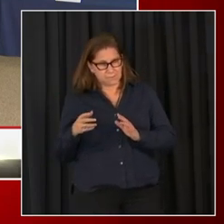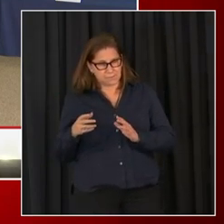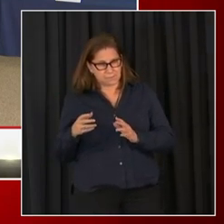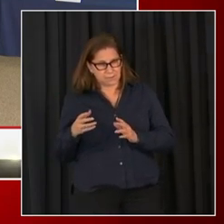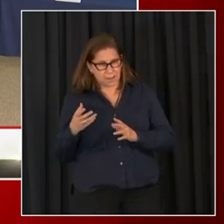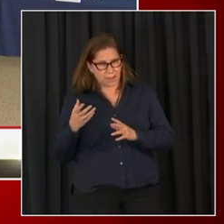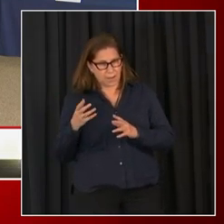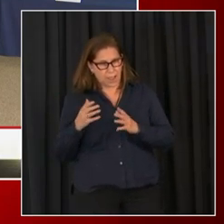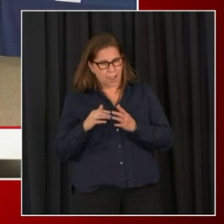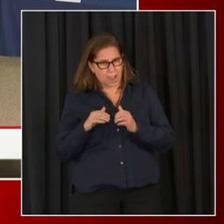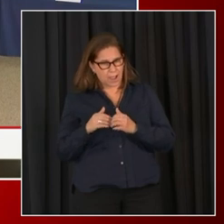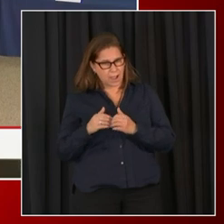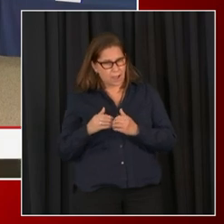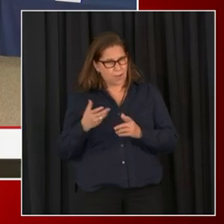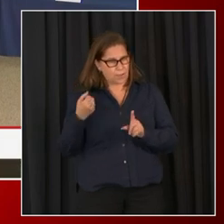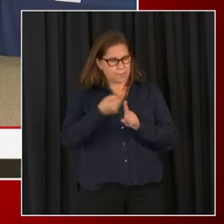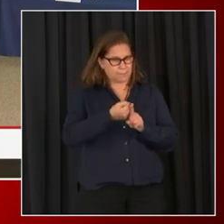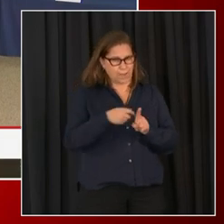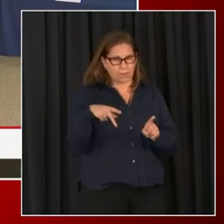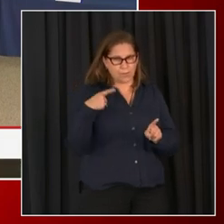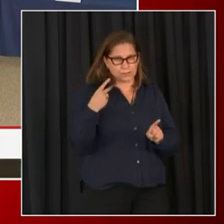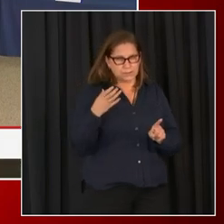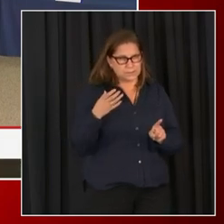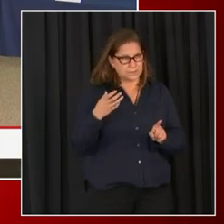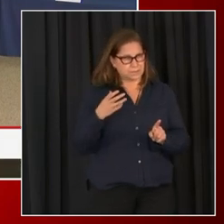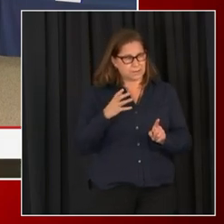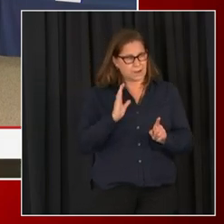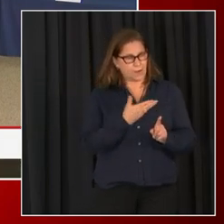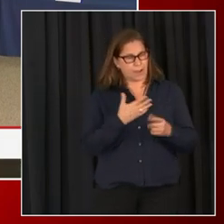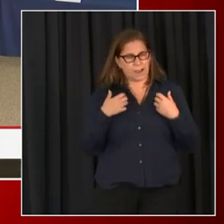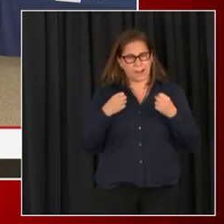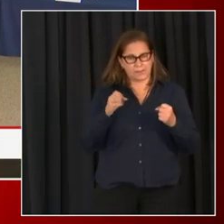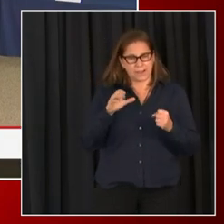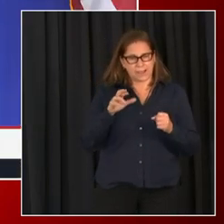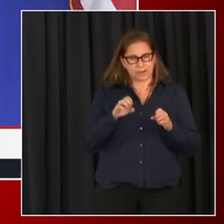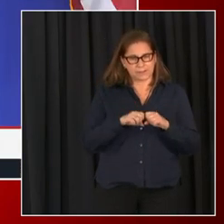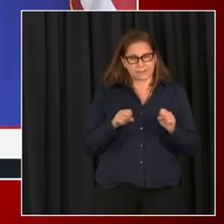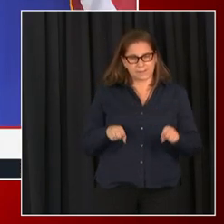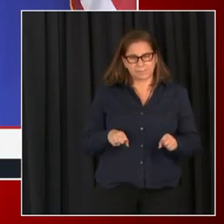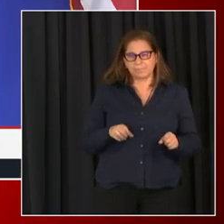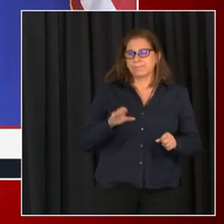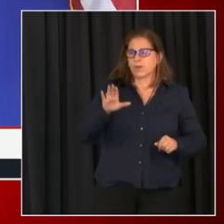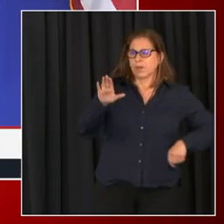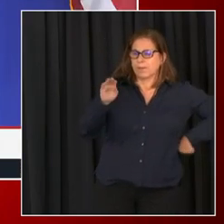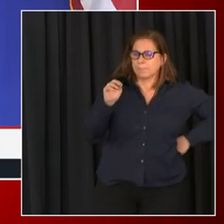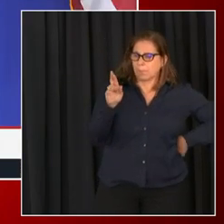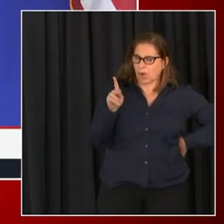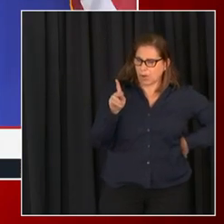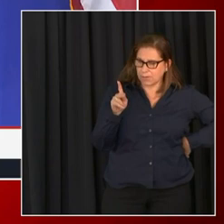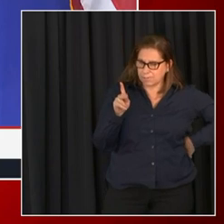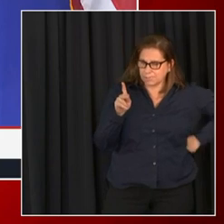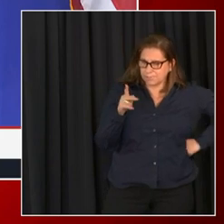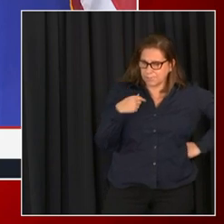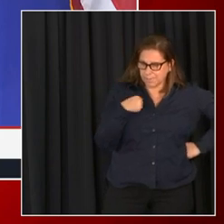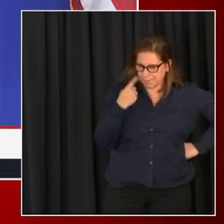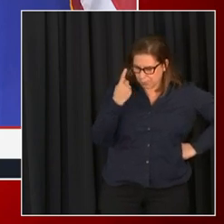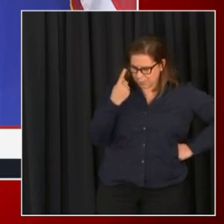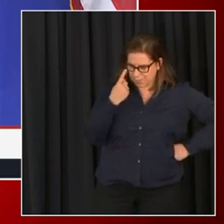healthcare system? Well, Mark, there's a couple of things that I think we have to be conscious of and aware of.